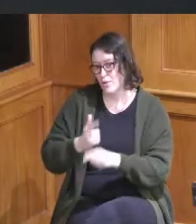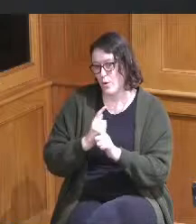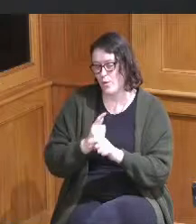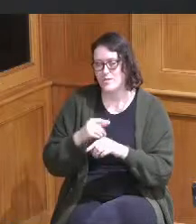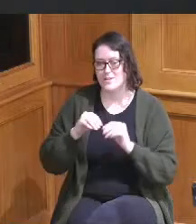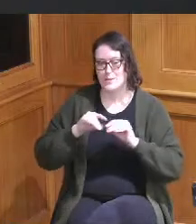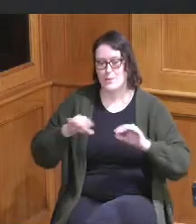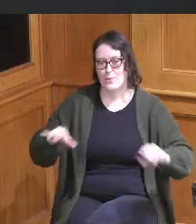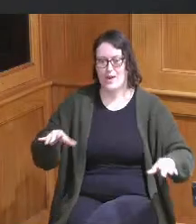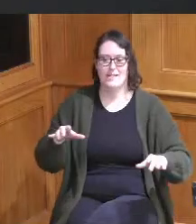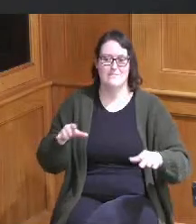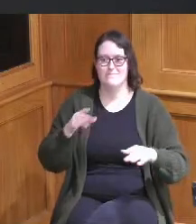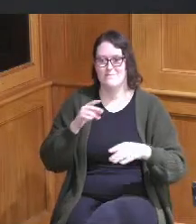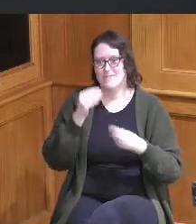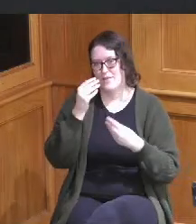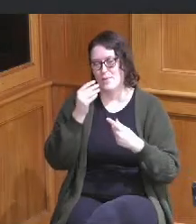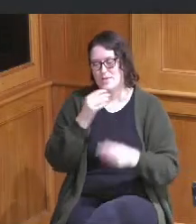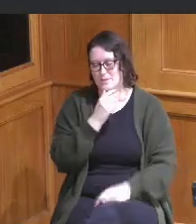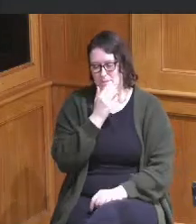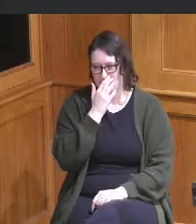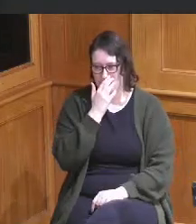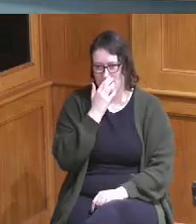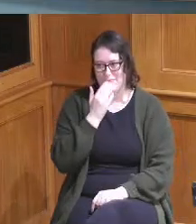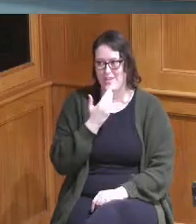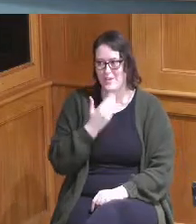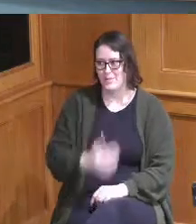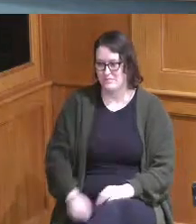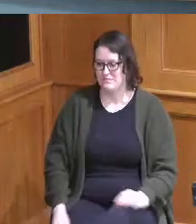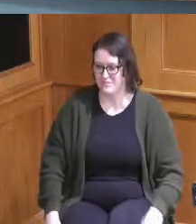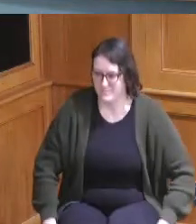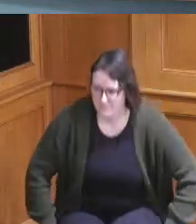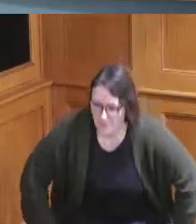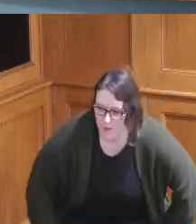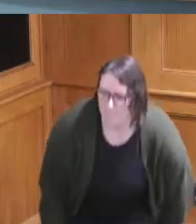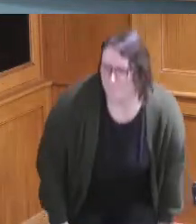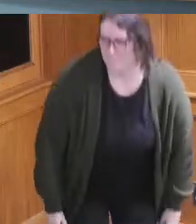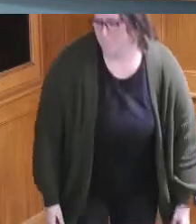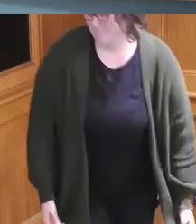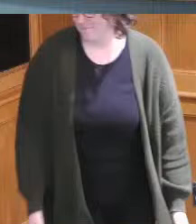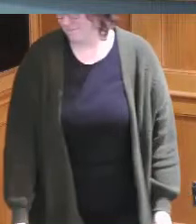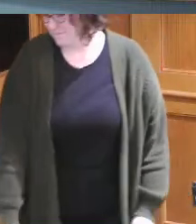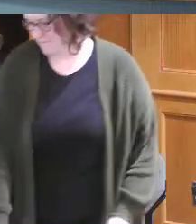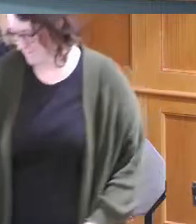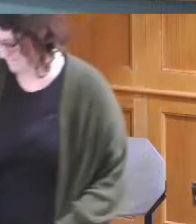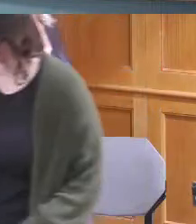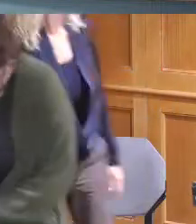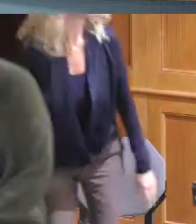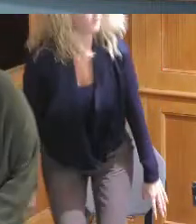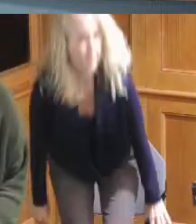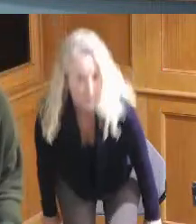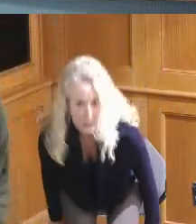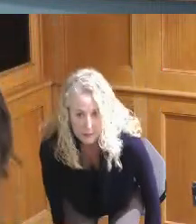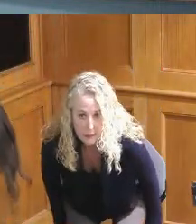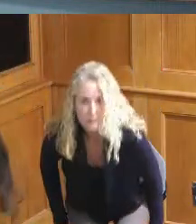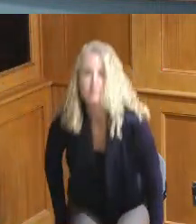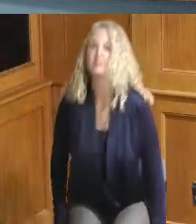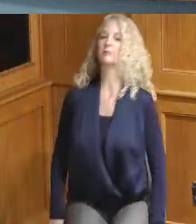program. Thank you. Thank you. Commissioner Dumas. Thank you. Just a few things.